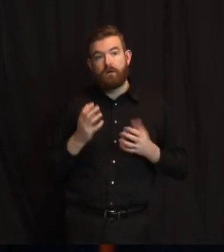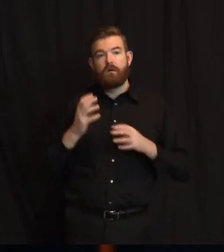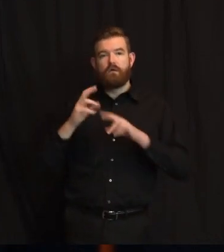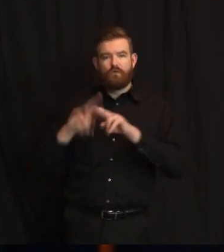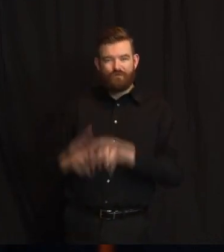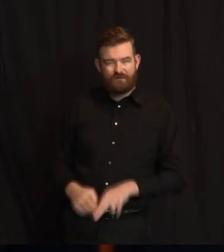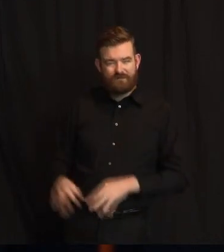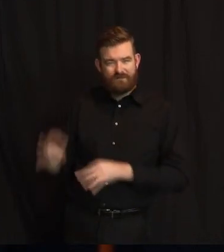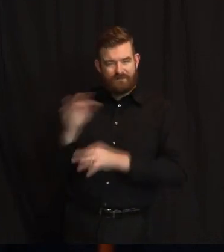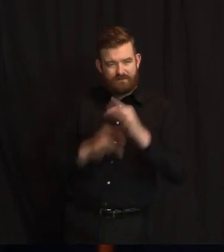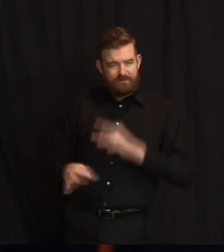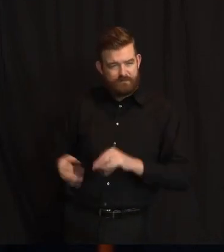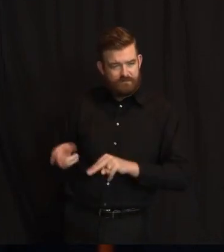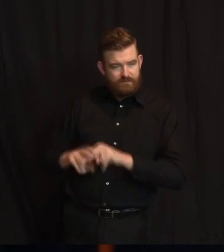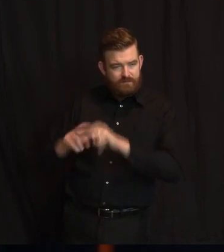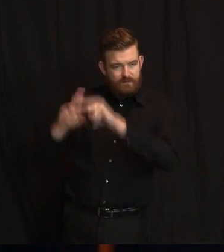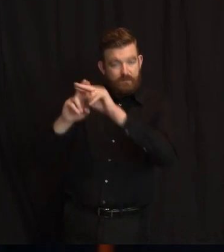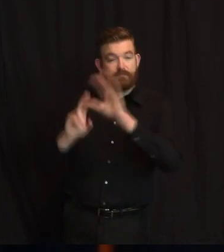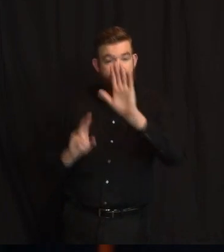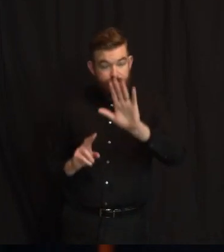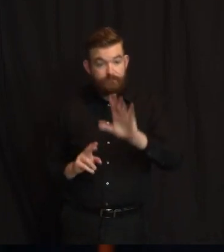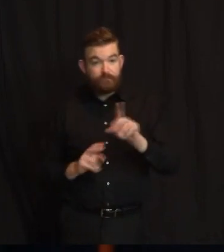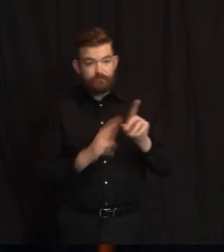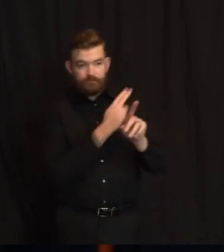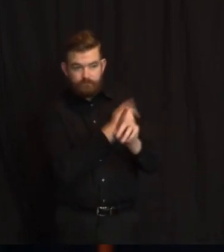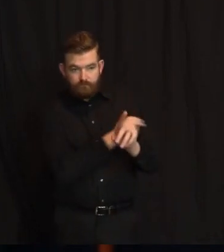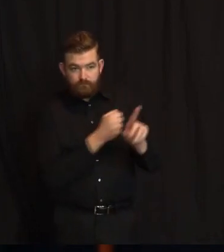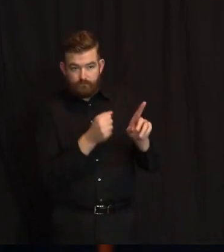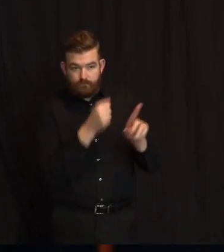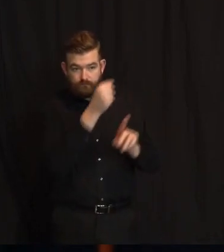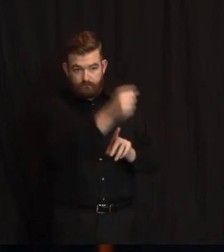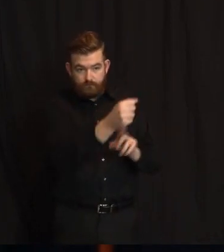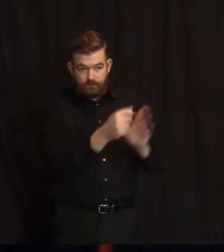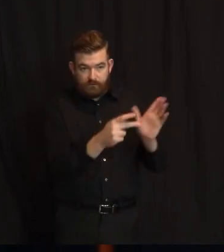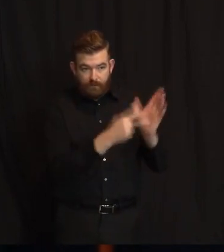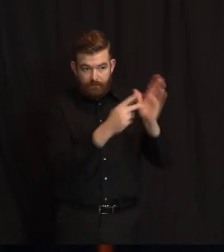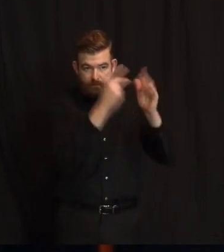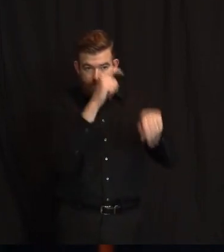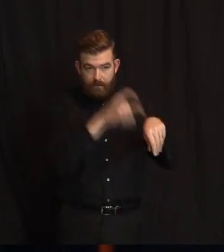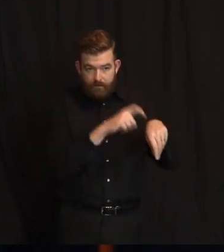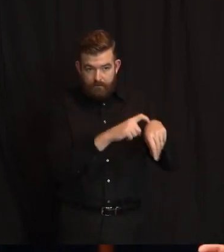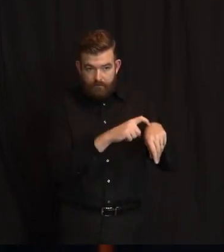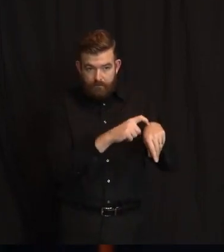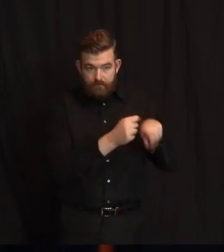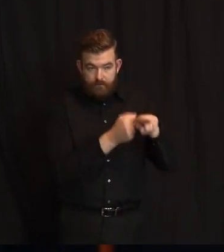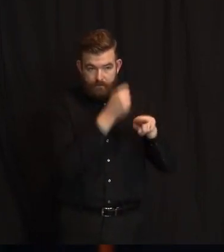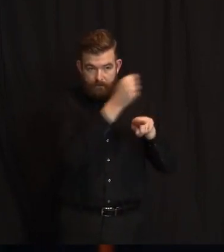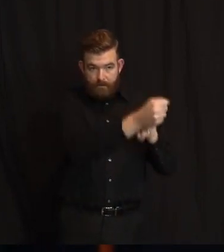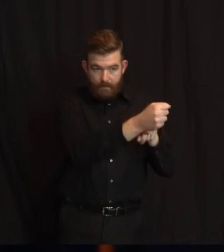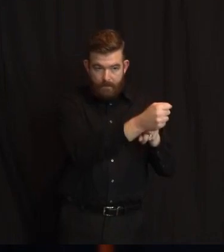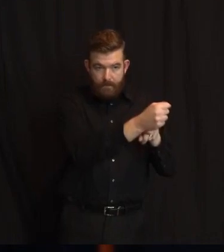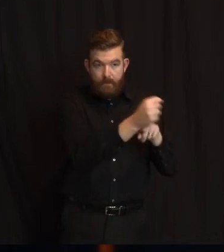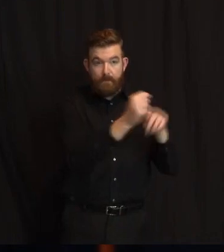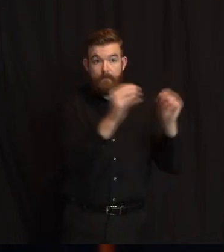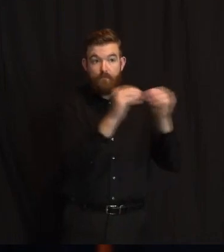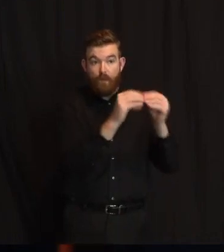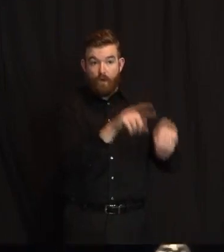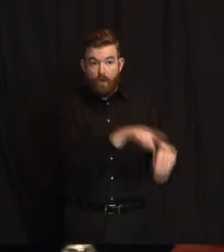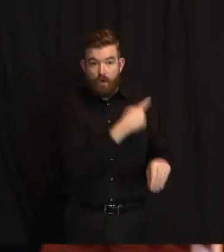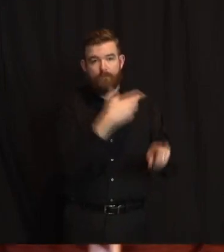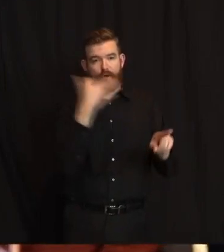for the hospitals, we look at the doubling time of hospitalizations. And the longer that is, the better it is. And